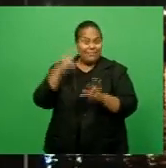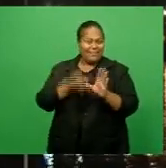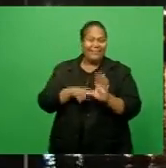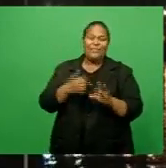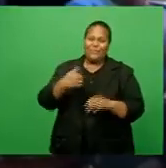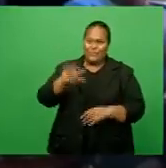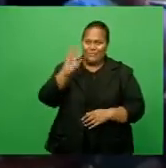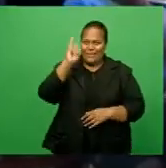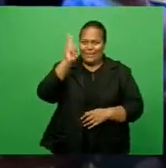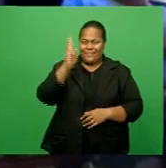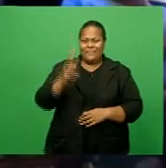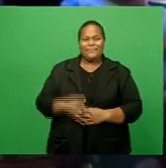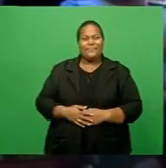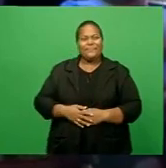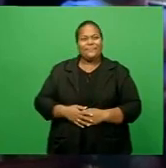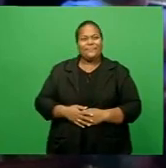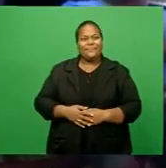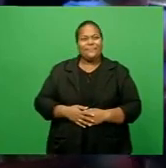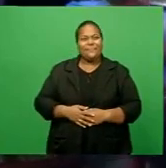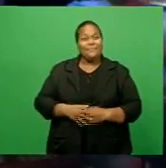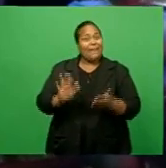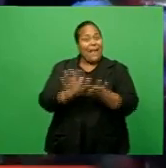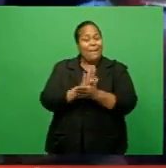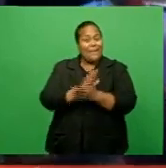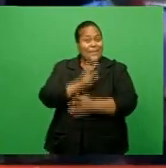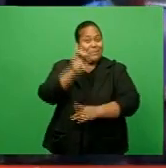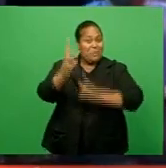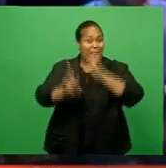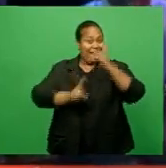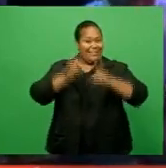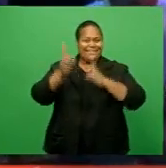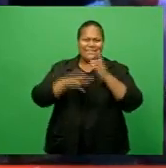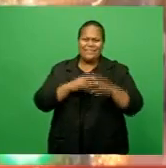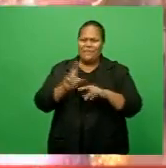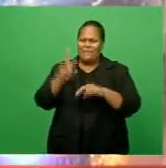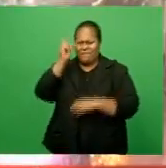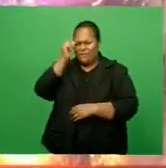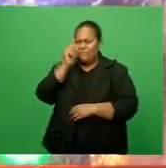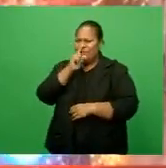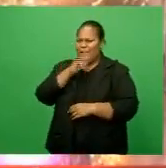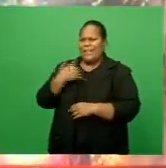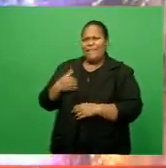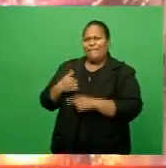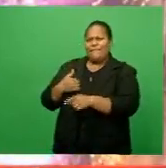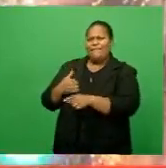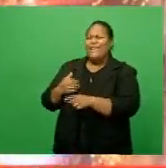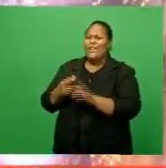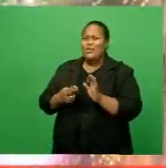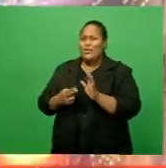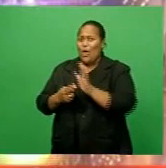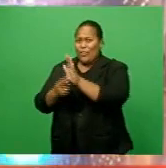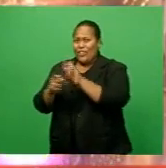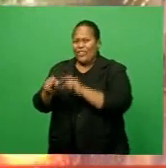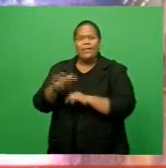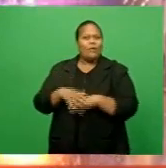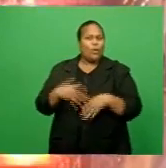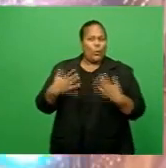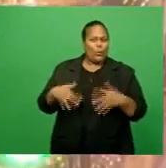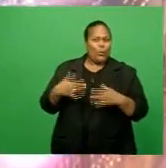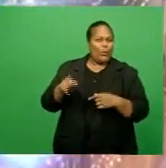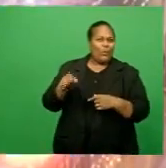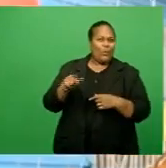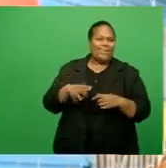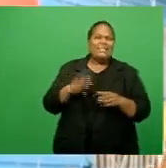reports. Happy Diwali! Fijians in North looked at alternative ways to keep up the spirit of Diwali and enjoy